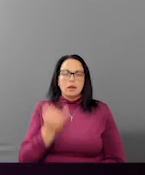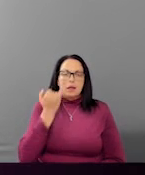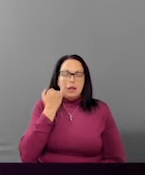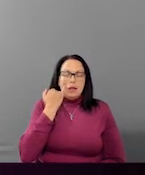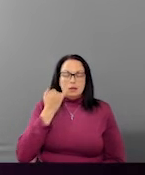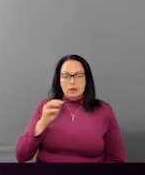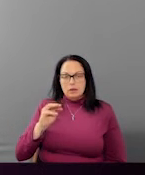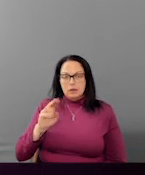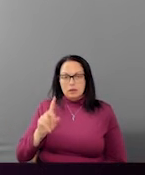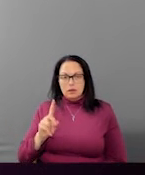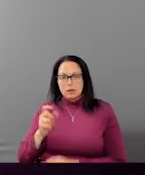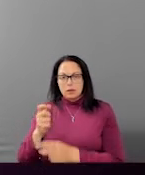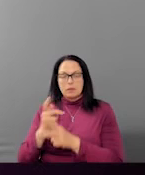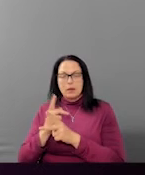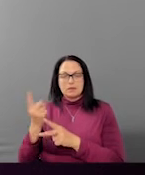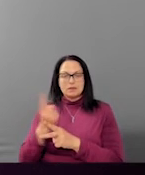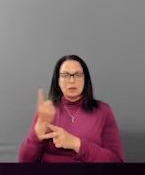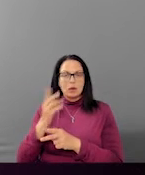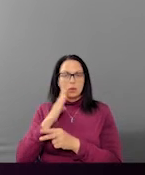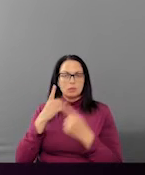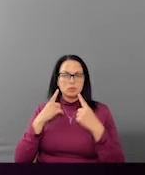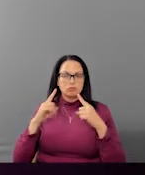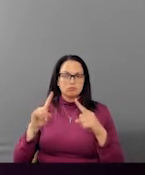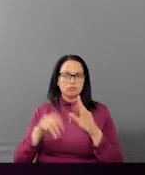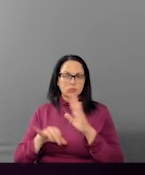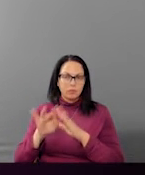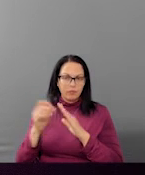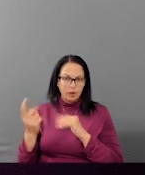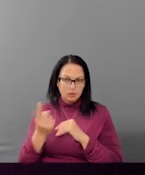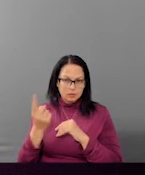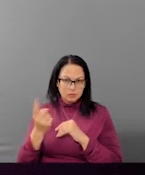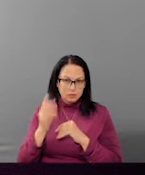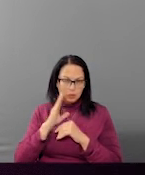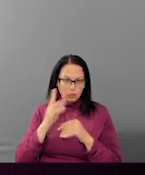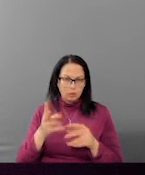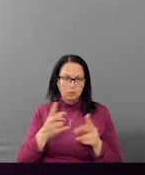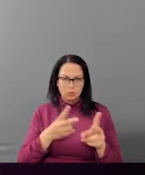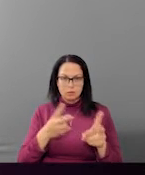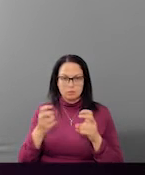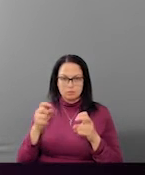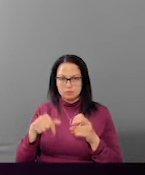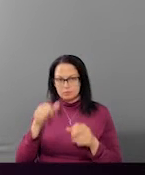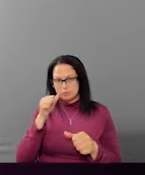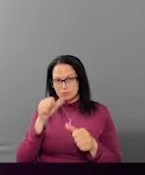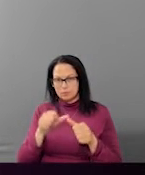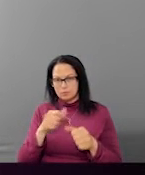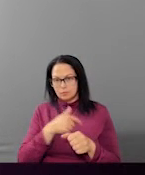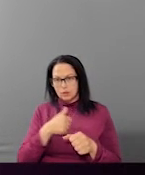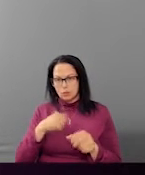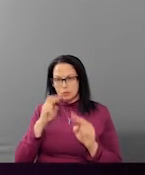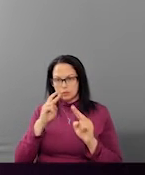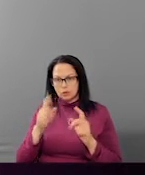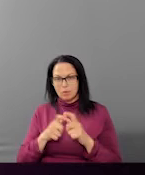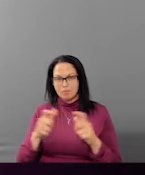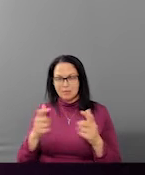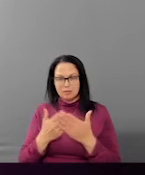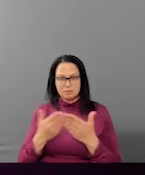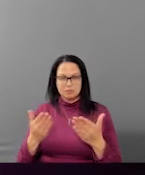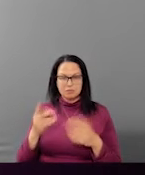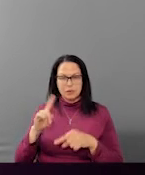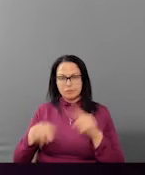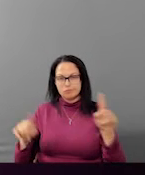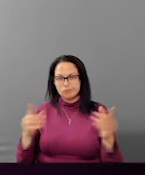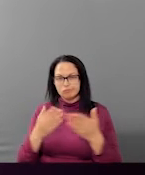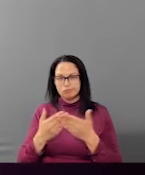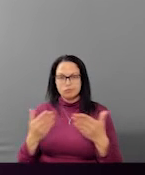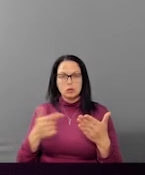back as something, if we're able to successfully find something, we're going to take this. Remember, we saw it was a big object, and then inside there was an array of objects. So we're going to take